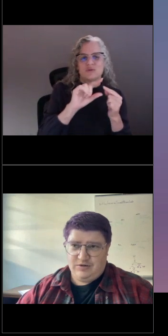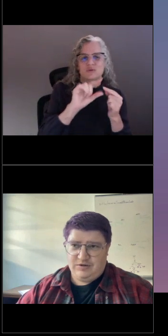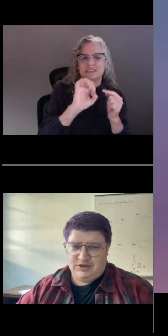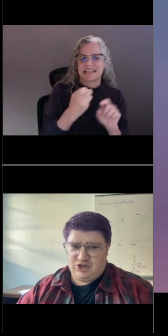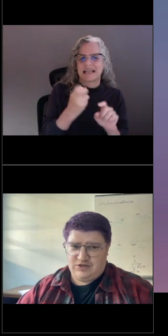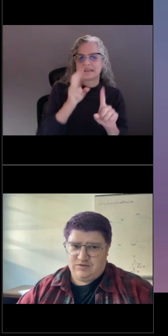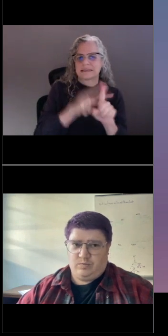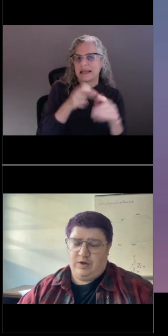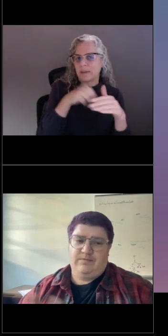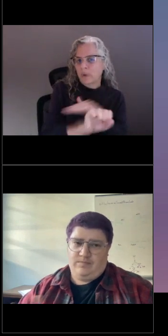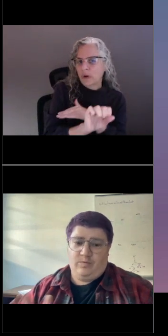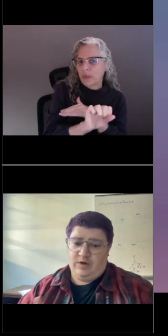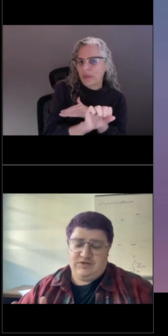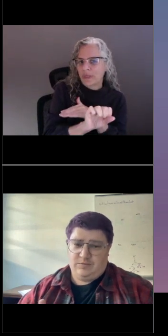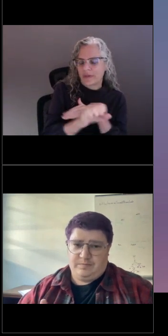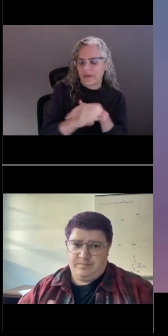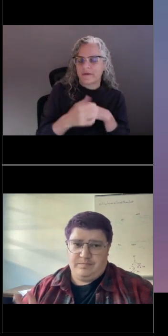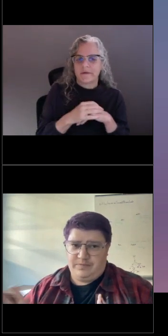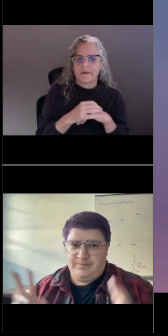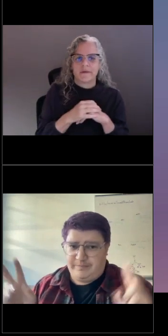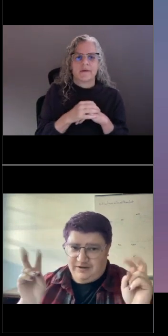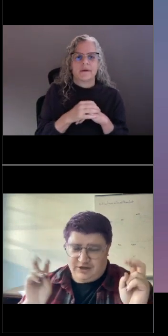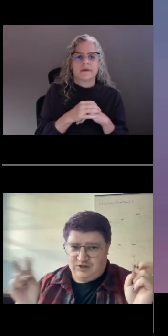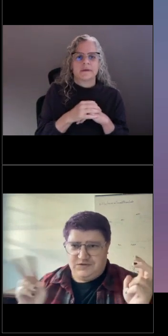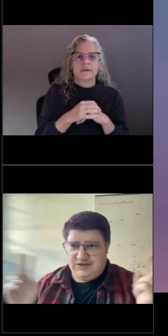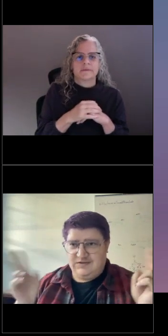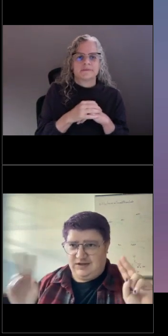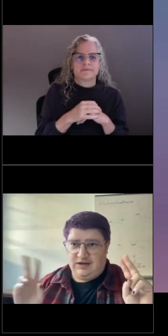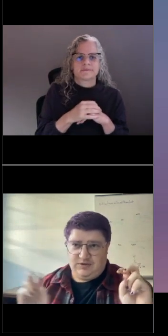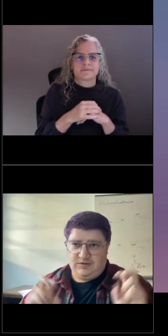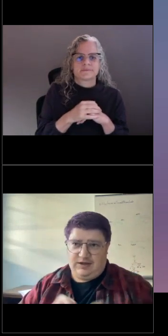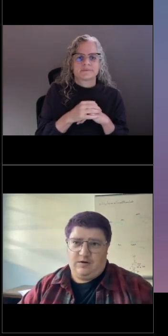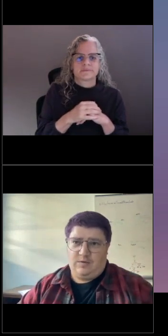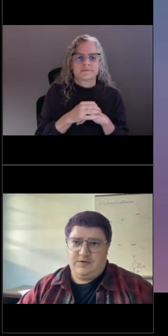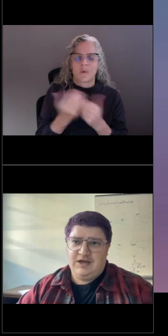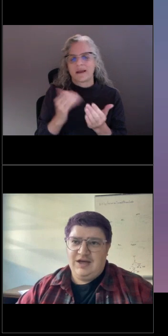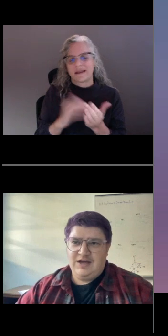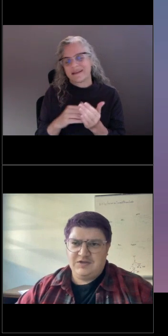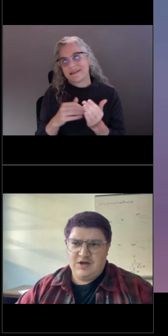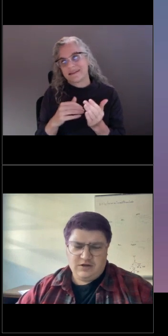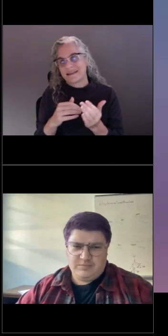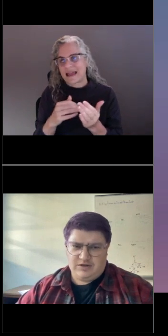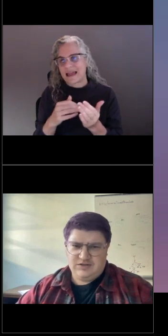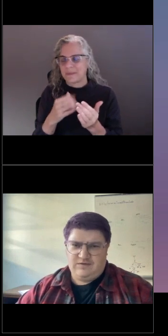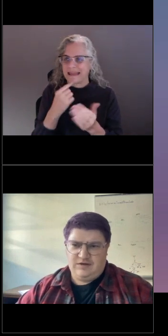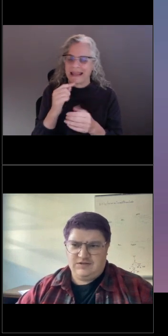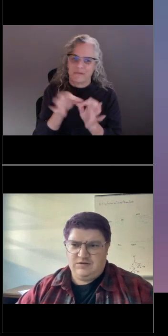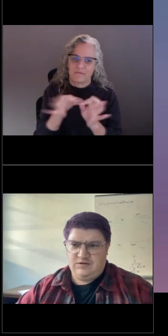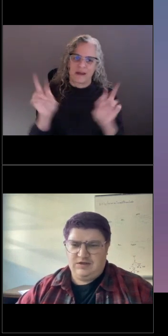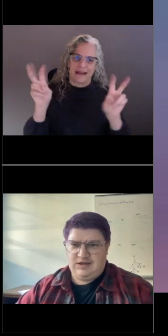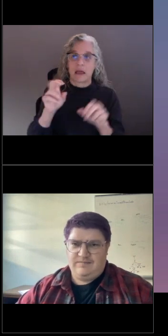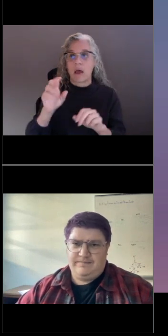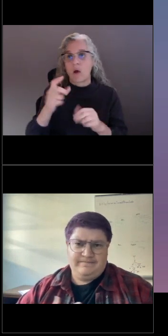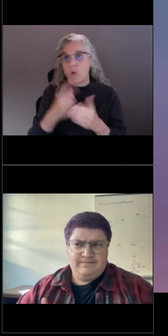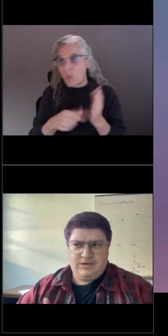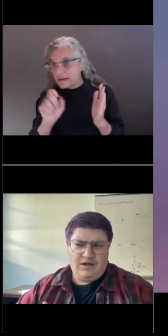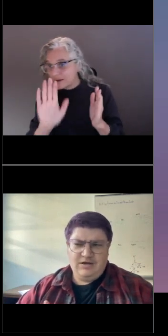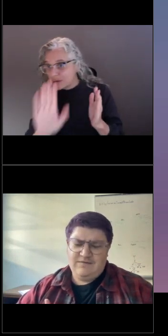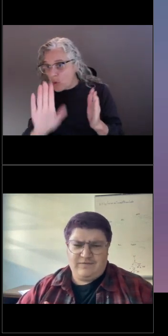asking purely just what is your biological sex, again, I'm doing air quotes, is not a good proxy for this, and you're going to